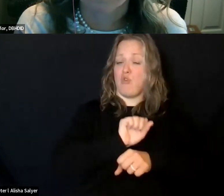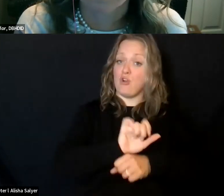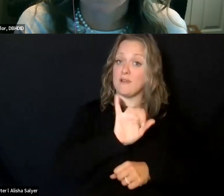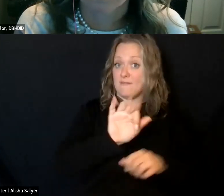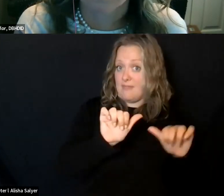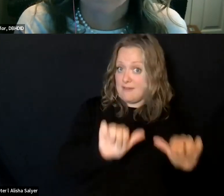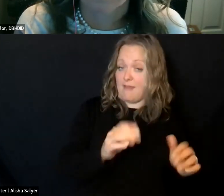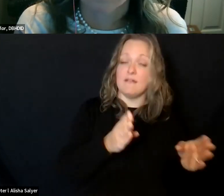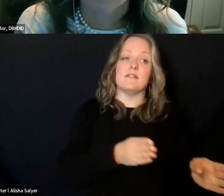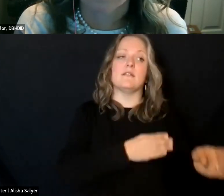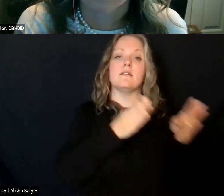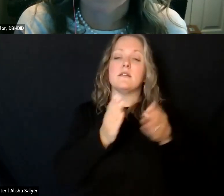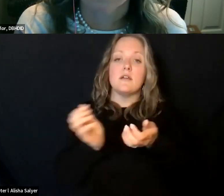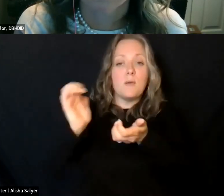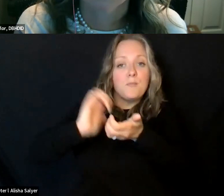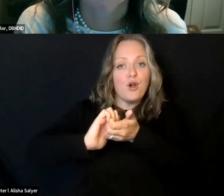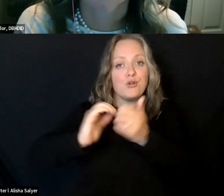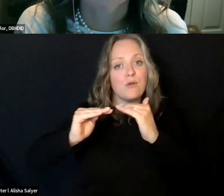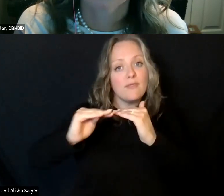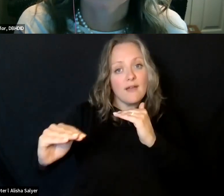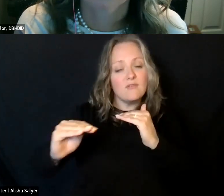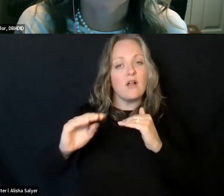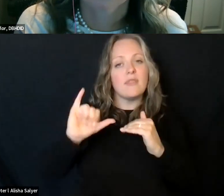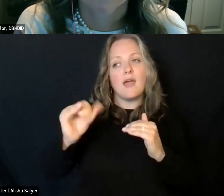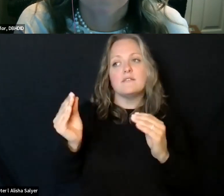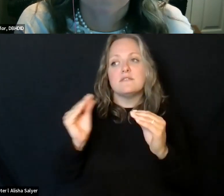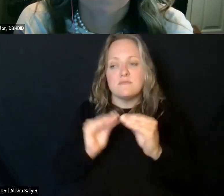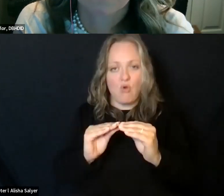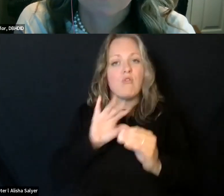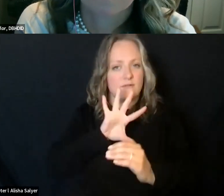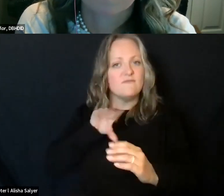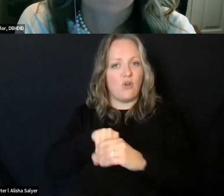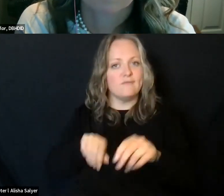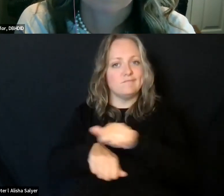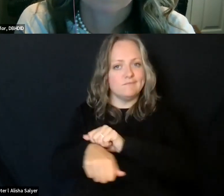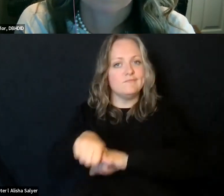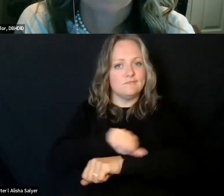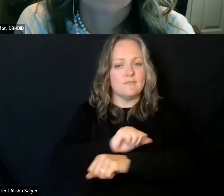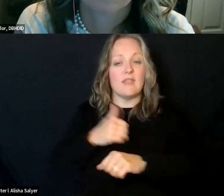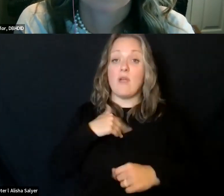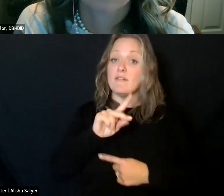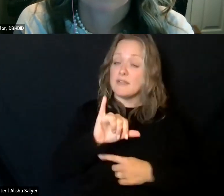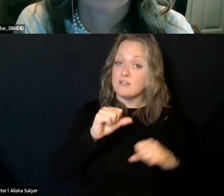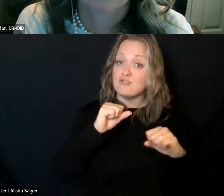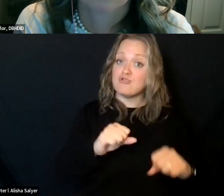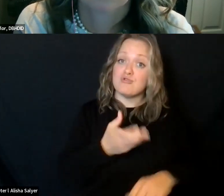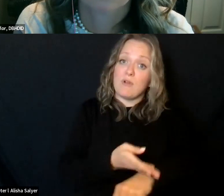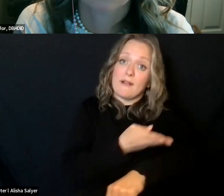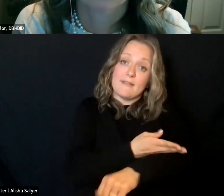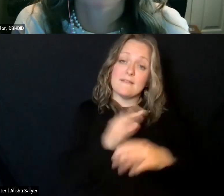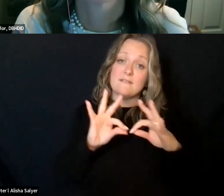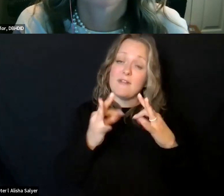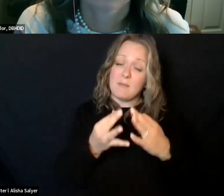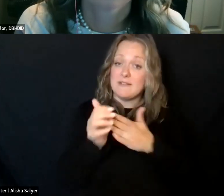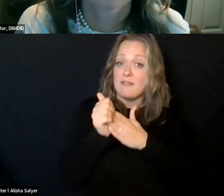partner level, this would be people who are more involved. We have Kentucky Strengthening Families, a leadership